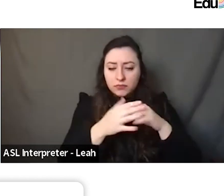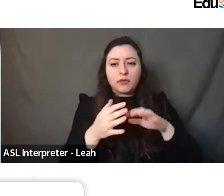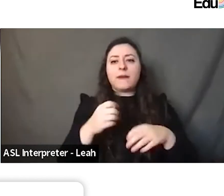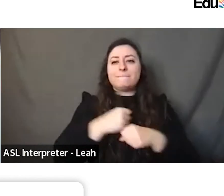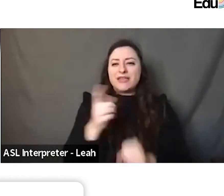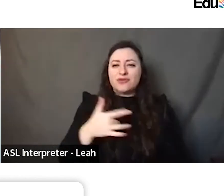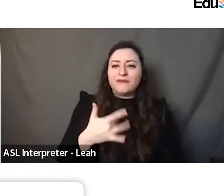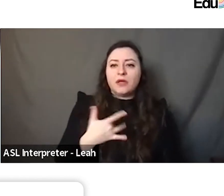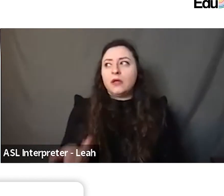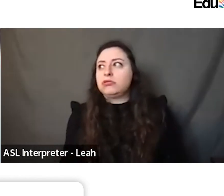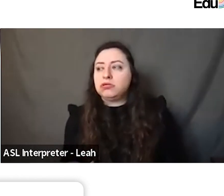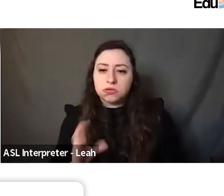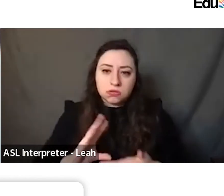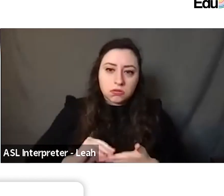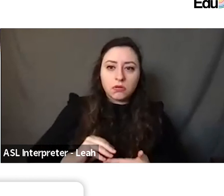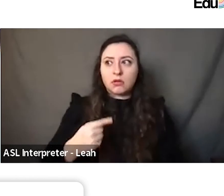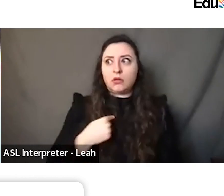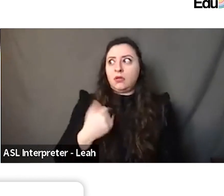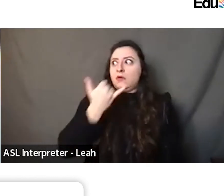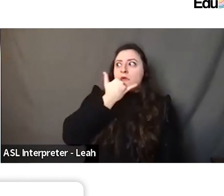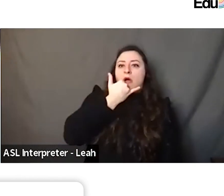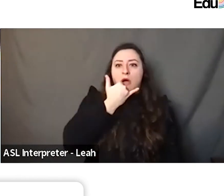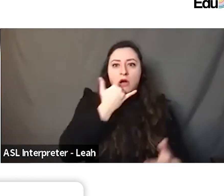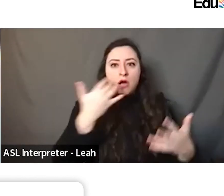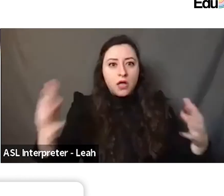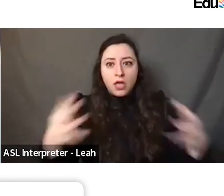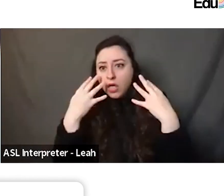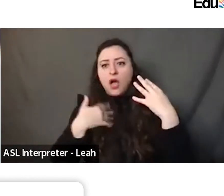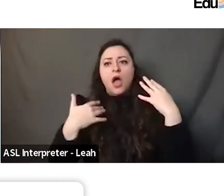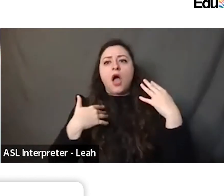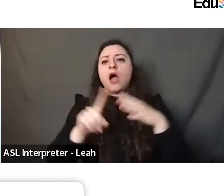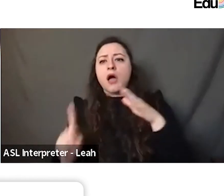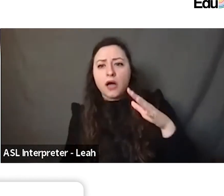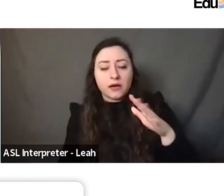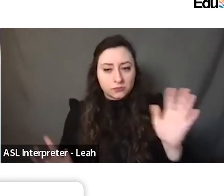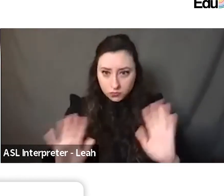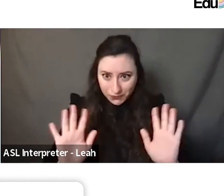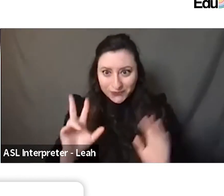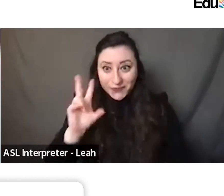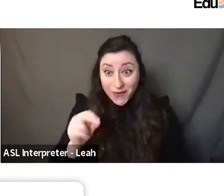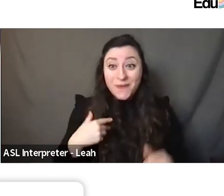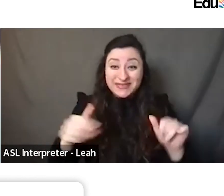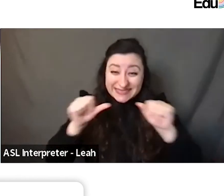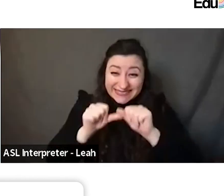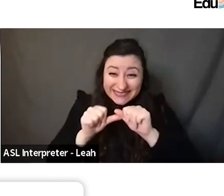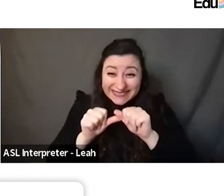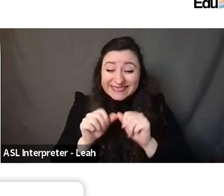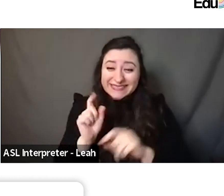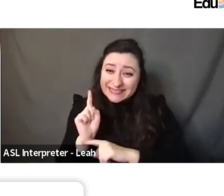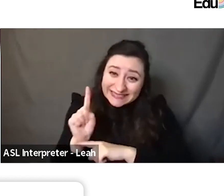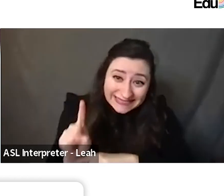makes you feel like, oh my God, I'm standing out in the wrong way. I'm going to step down. But this is where we are asking you, to please lean